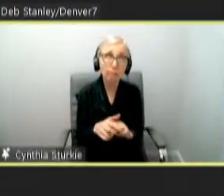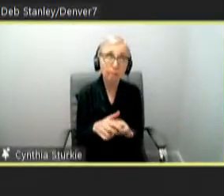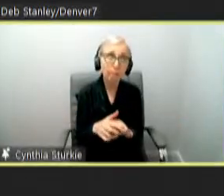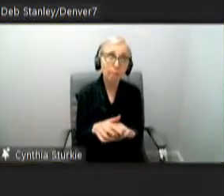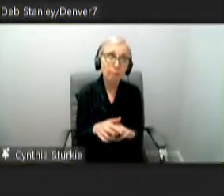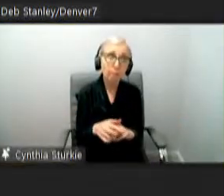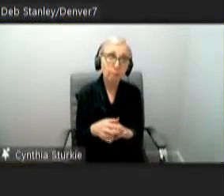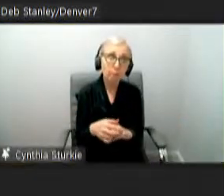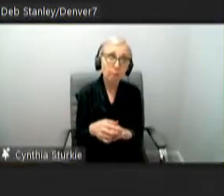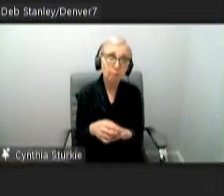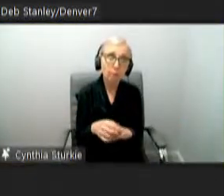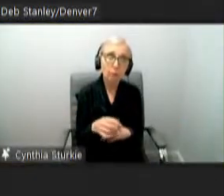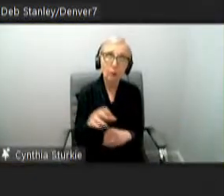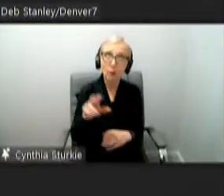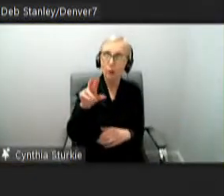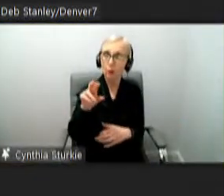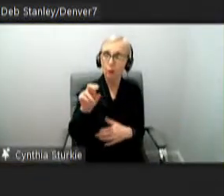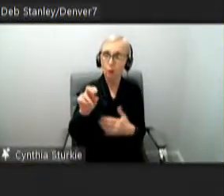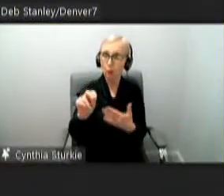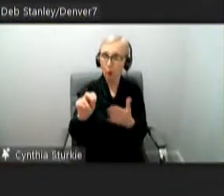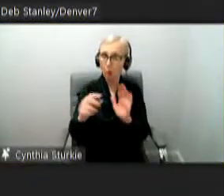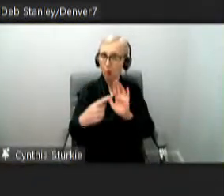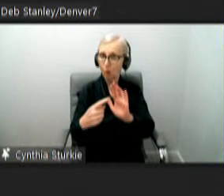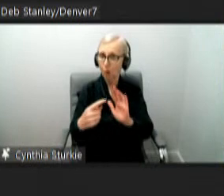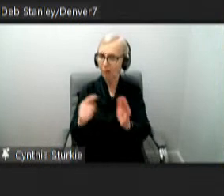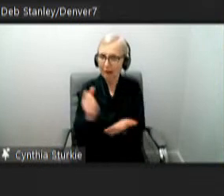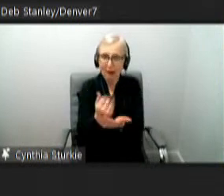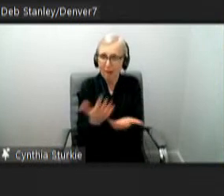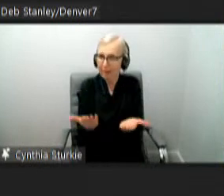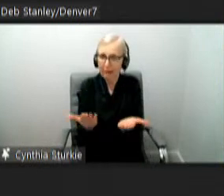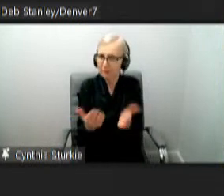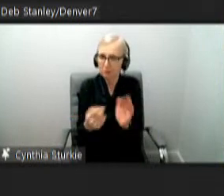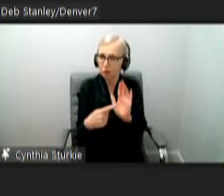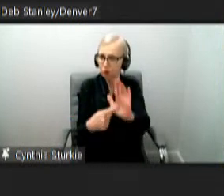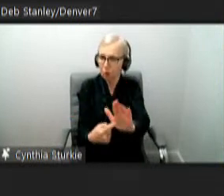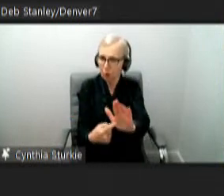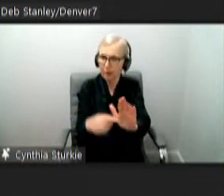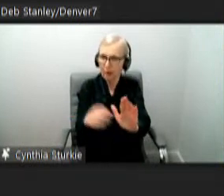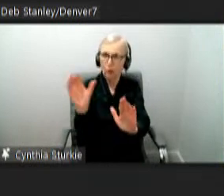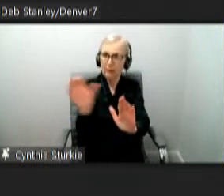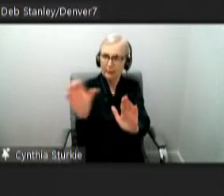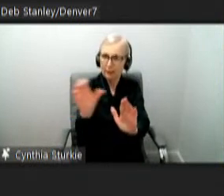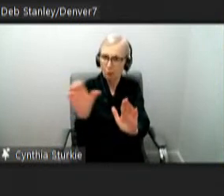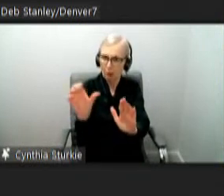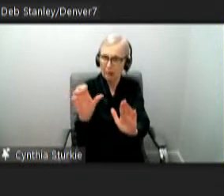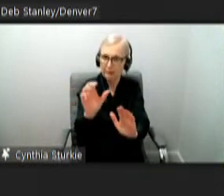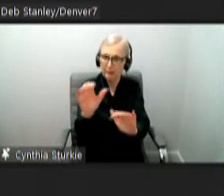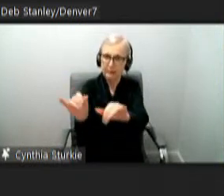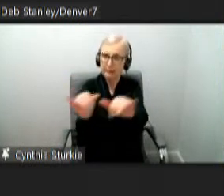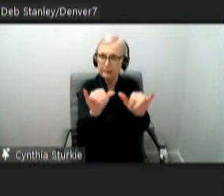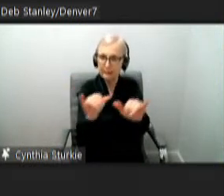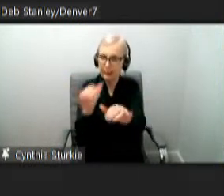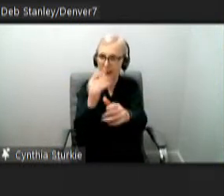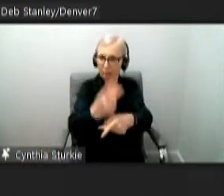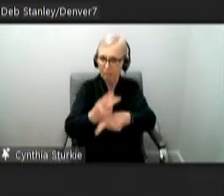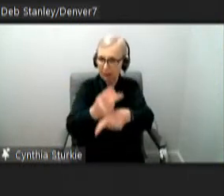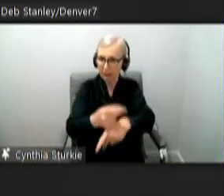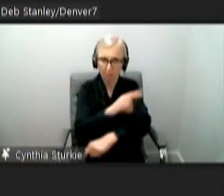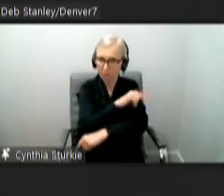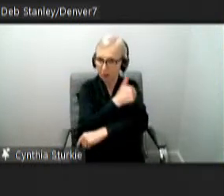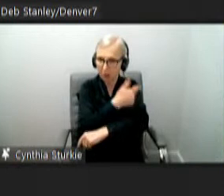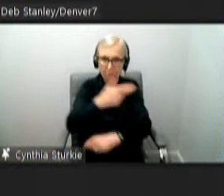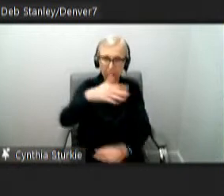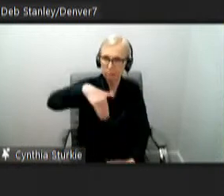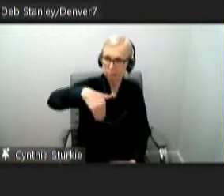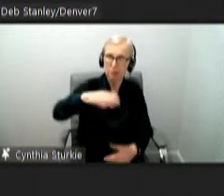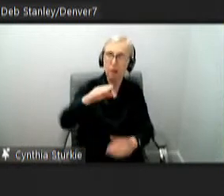there's certainly no indication that we need to move forward with crisis standards of care for hospitals at this point. We are seeing, all of these numbers go